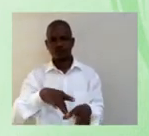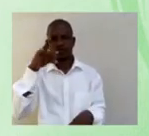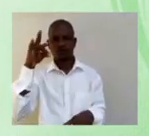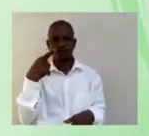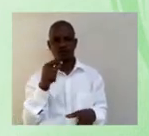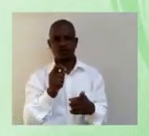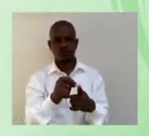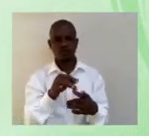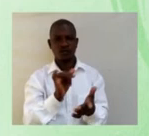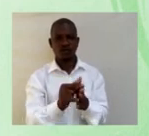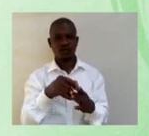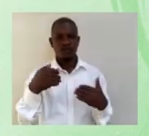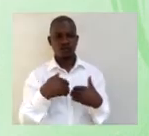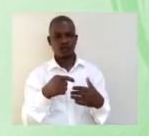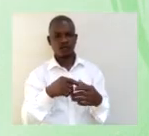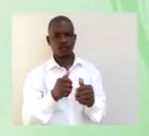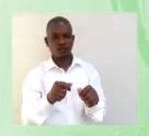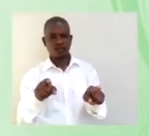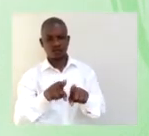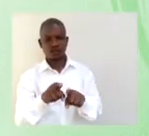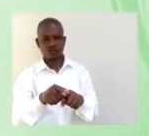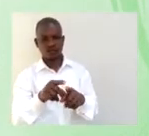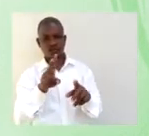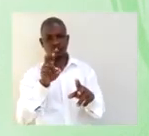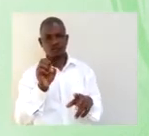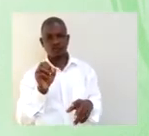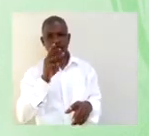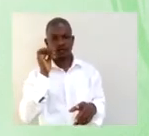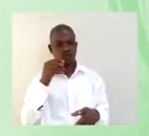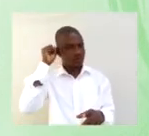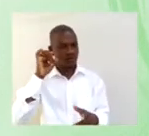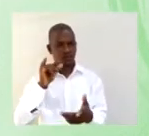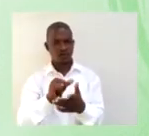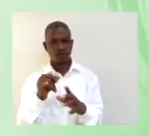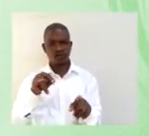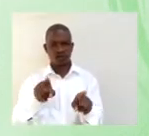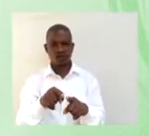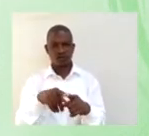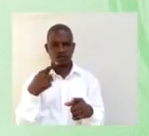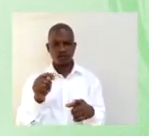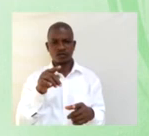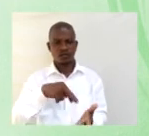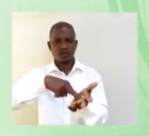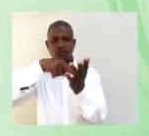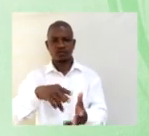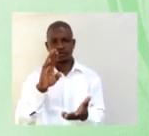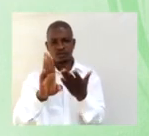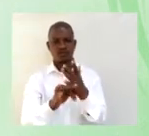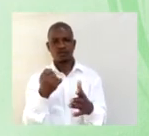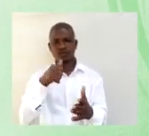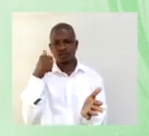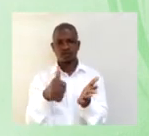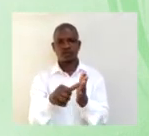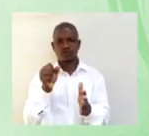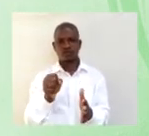choose the word that has the same vowel sound or sounds as the one